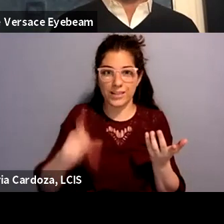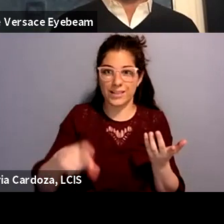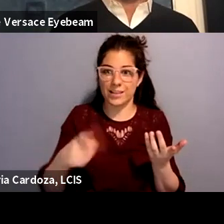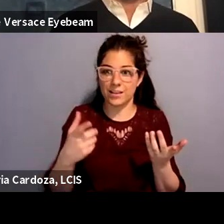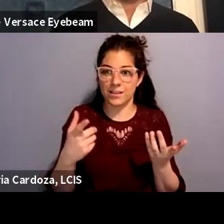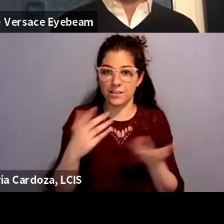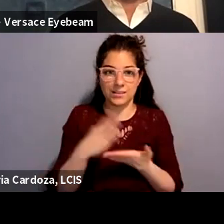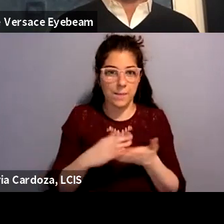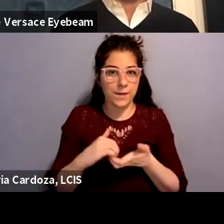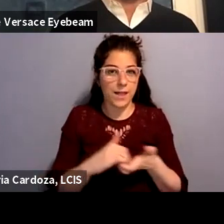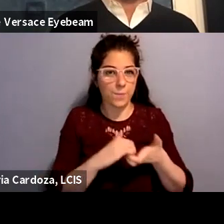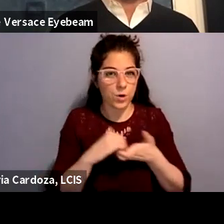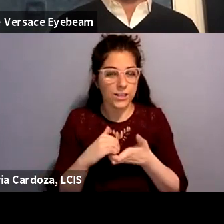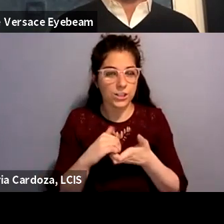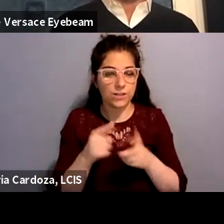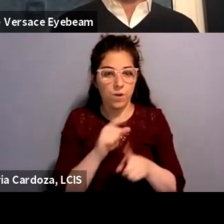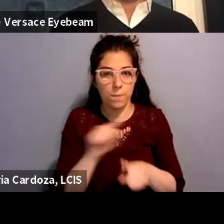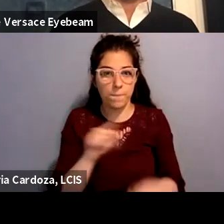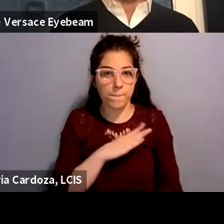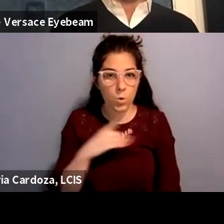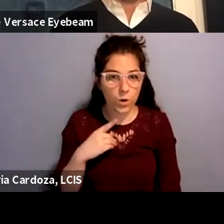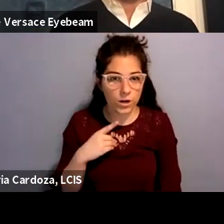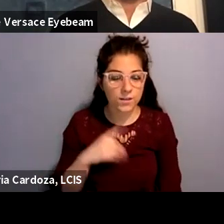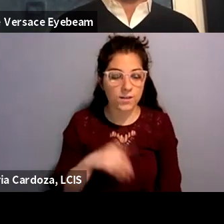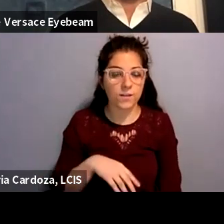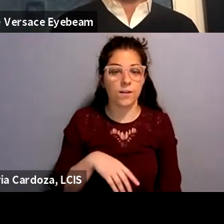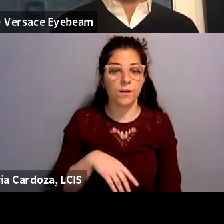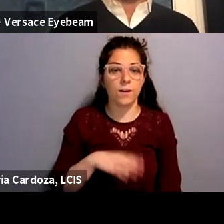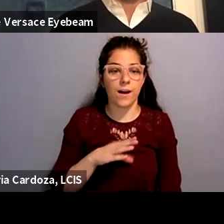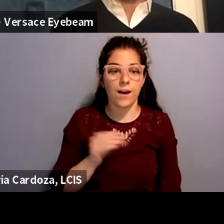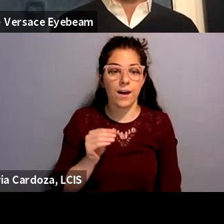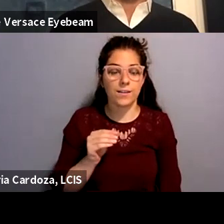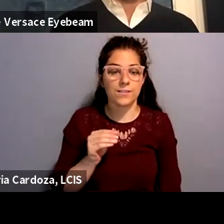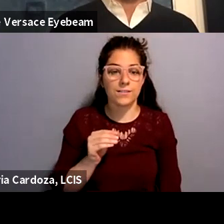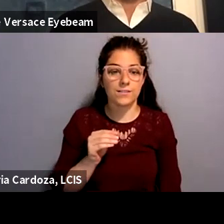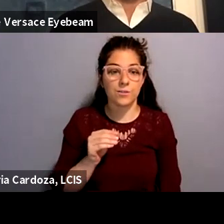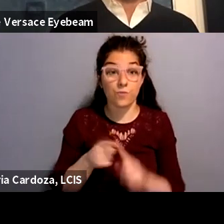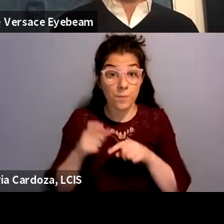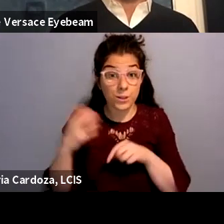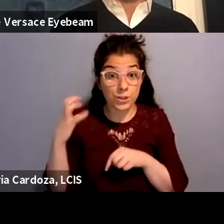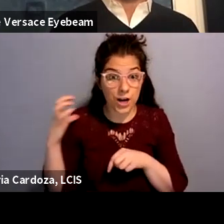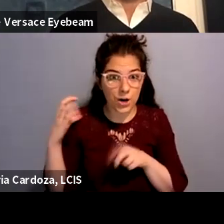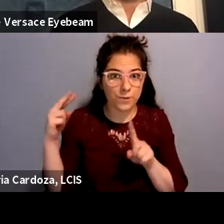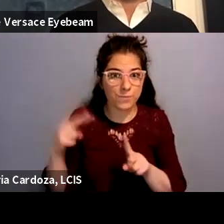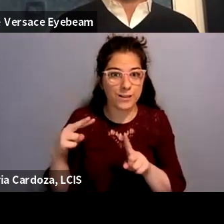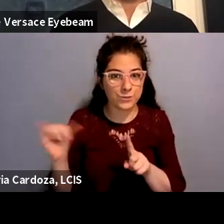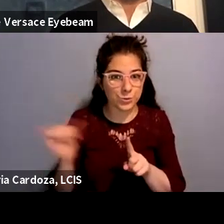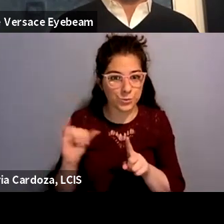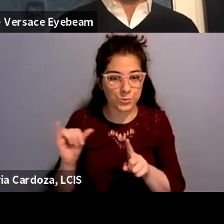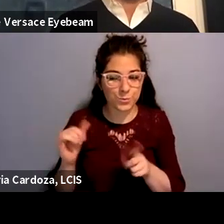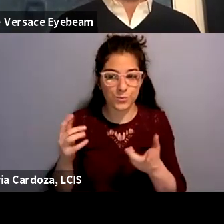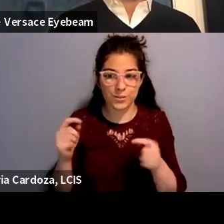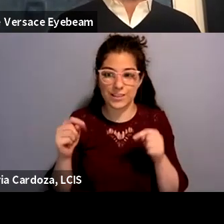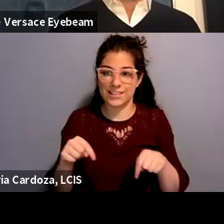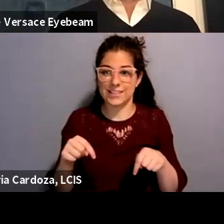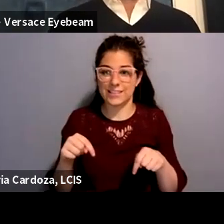I really needed some collaboration from the board. And from a chair's perspective, you know, this is a